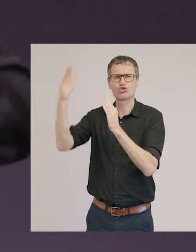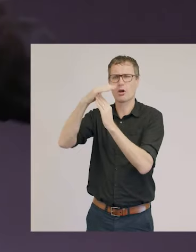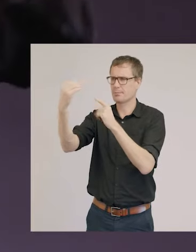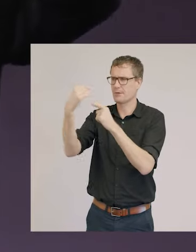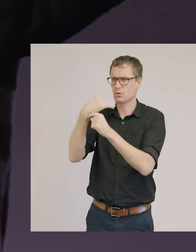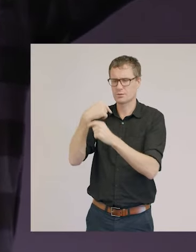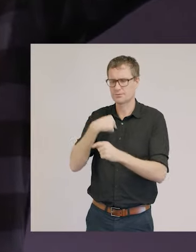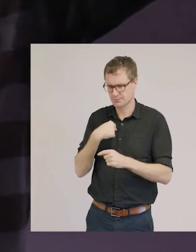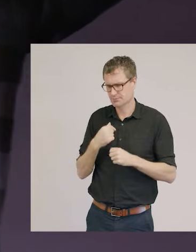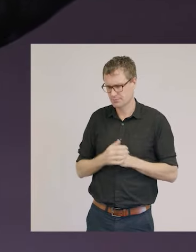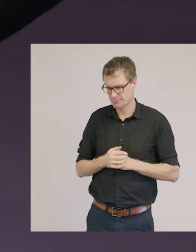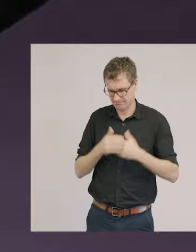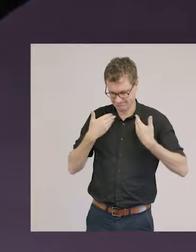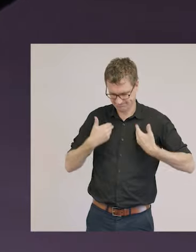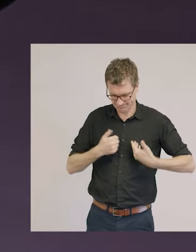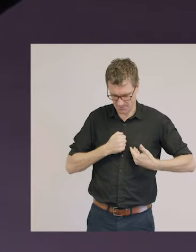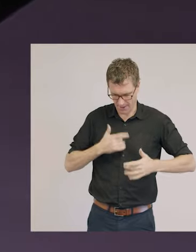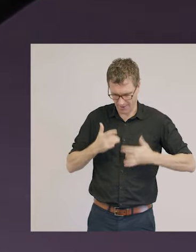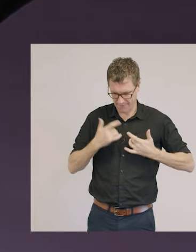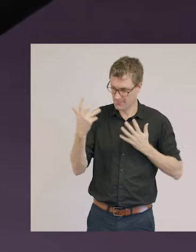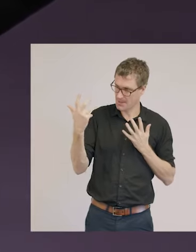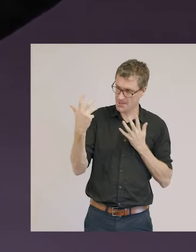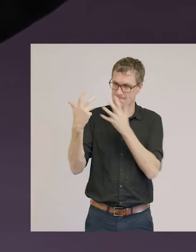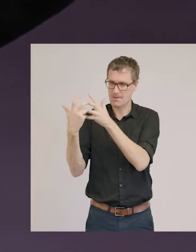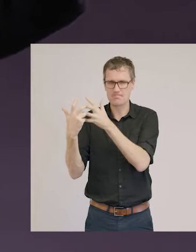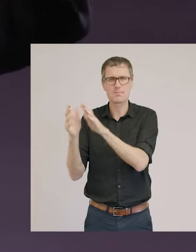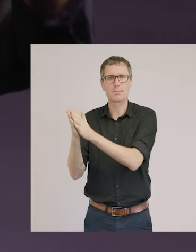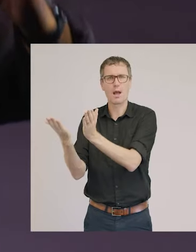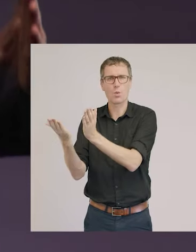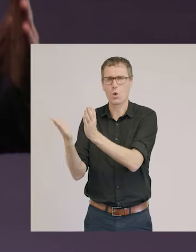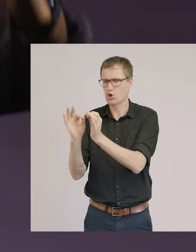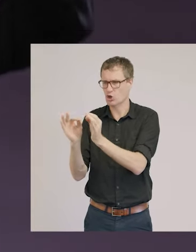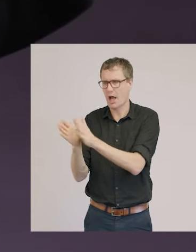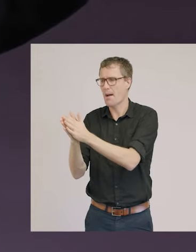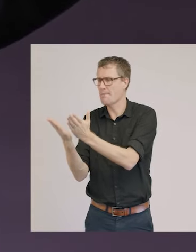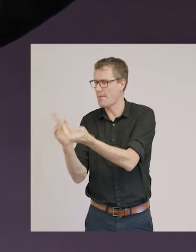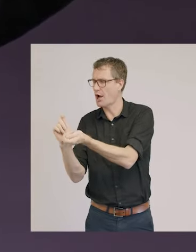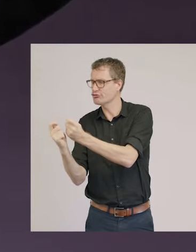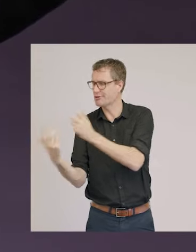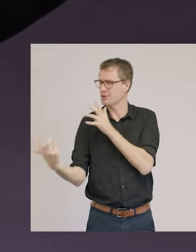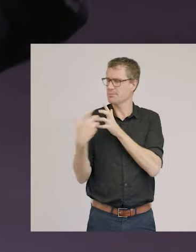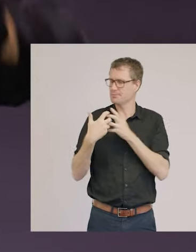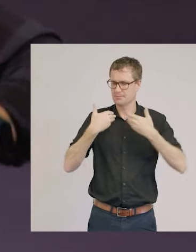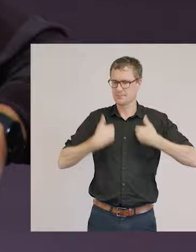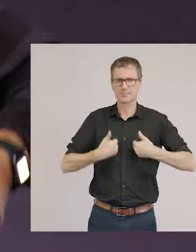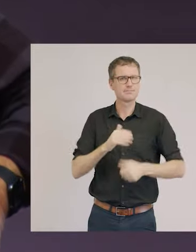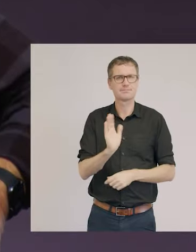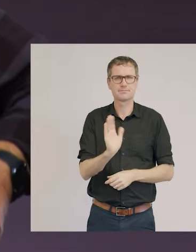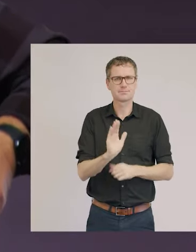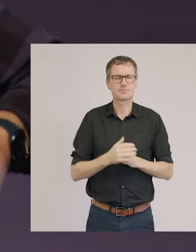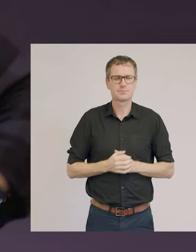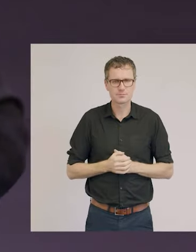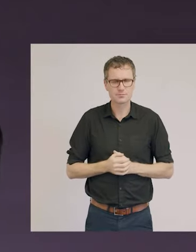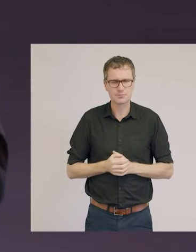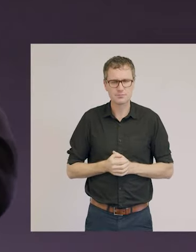says. So the Bible is in the highest place. I have to submit my life to the Word of God rather than the Bible